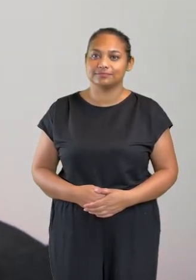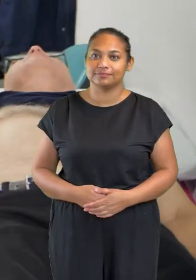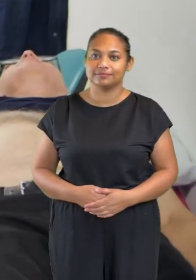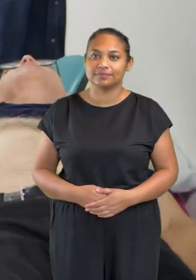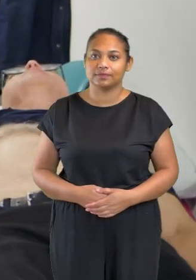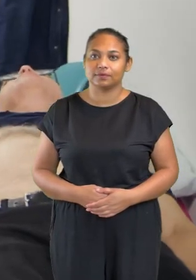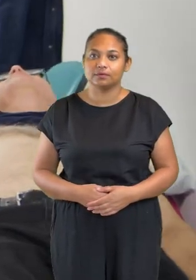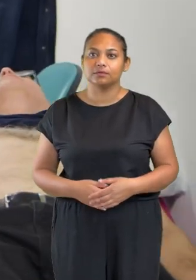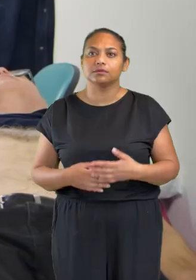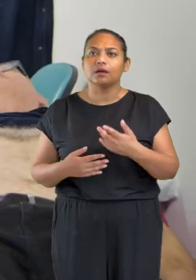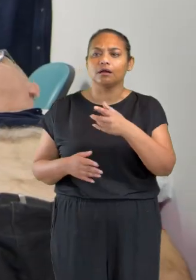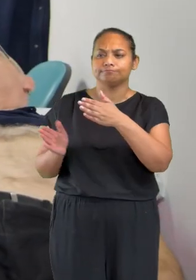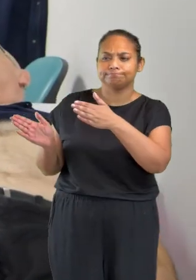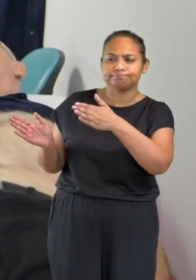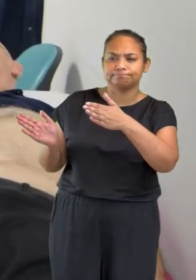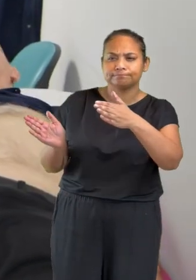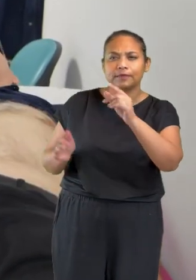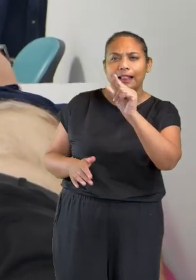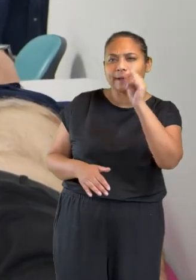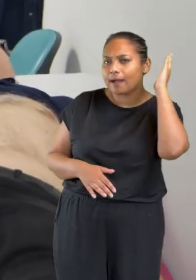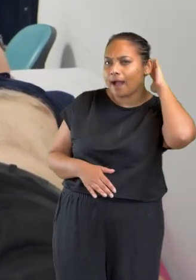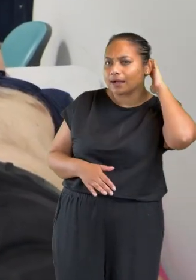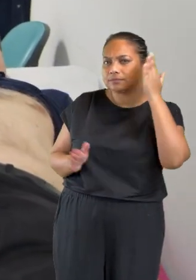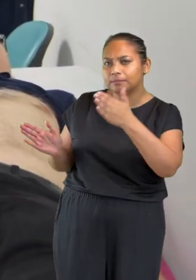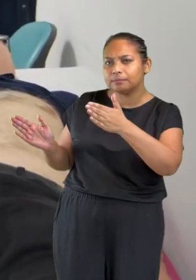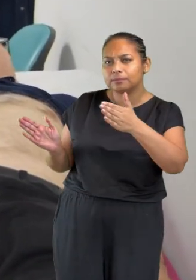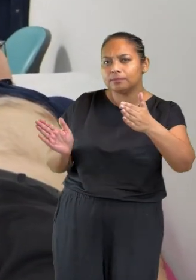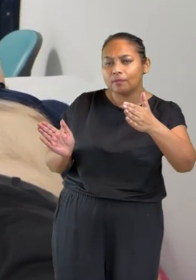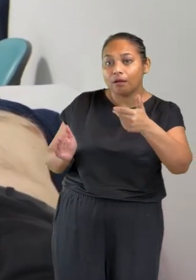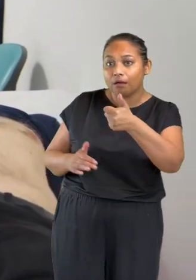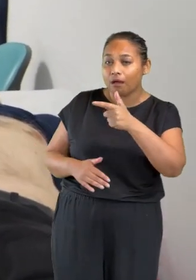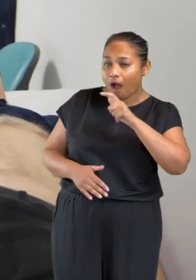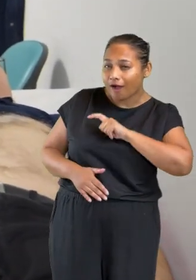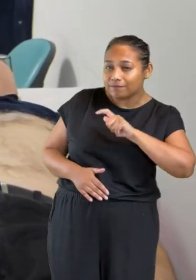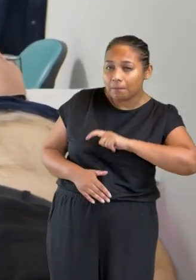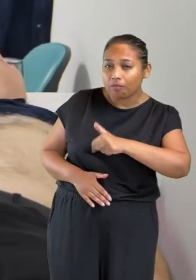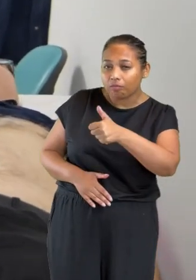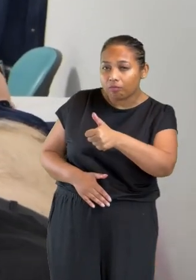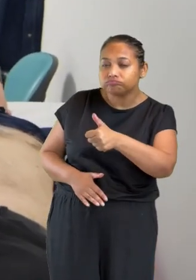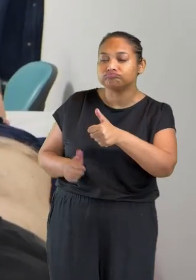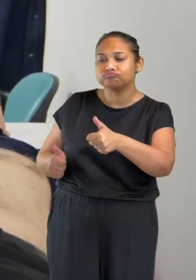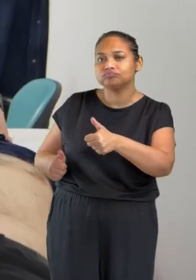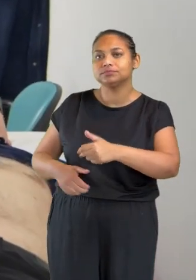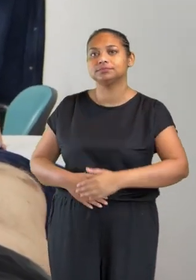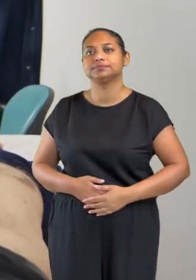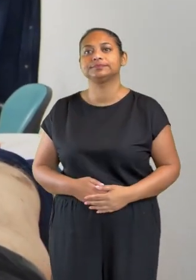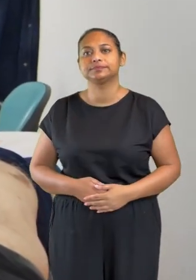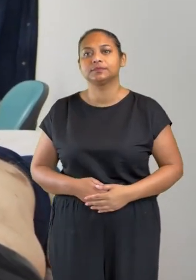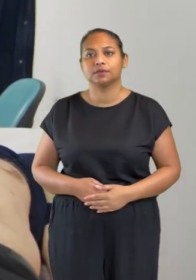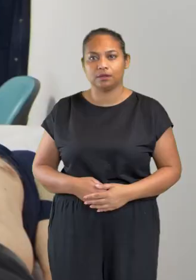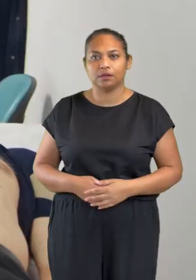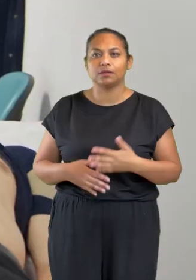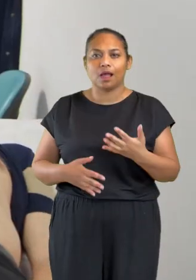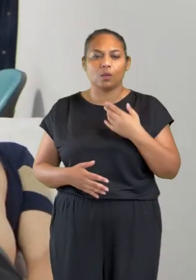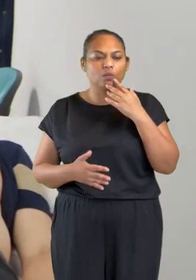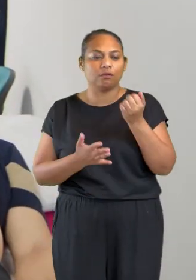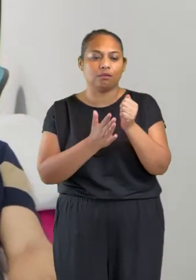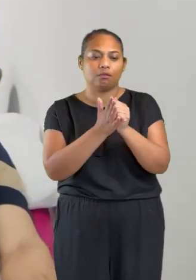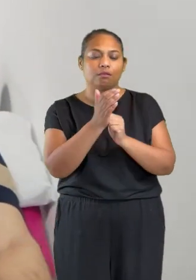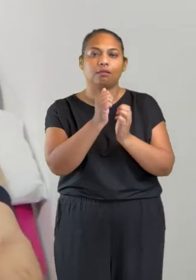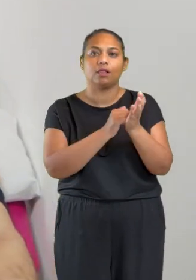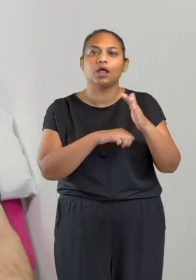Right, Richard, if you'd like to lay your head back for me and make yourself as comfortable as possible, I'm just going to put on a surgical glove.